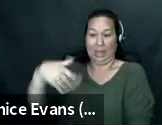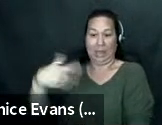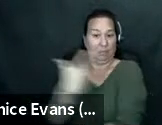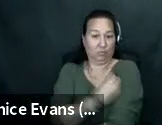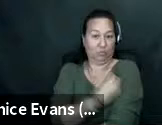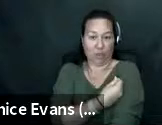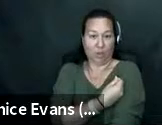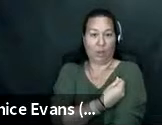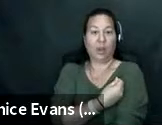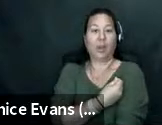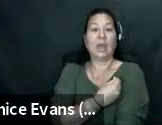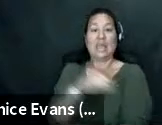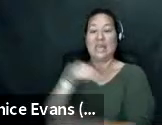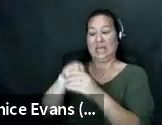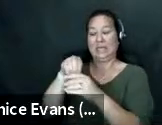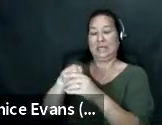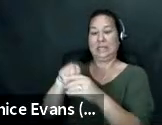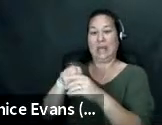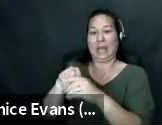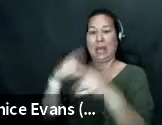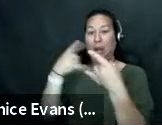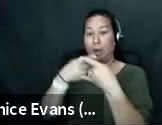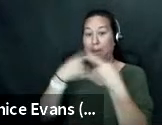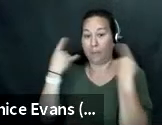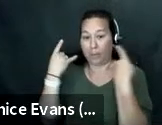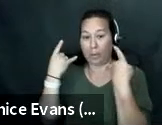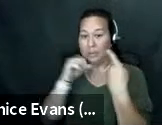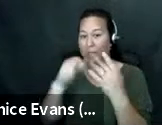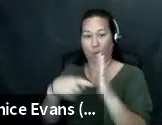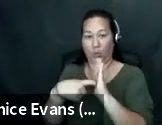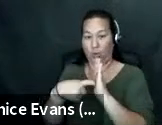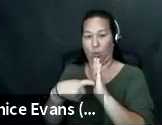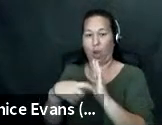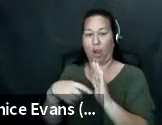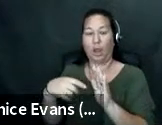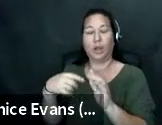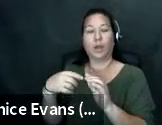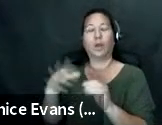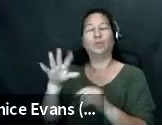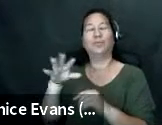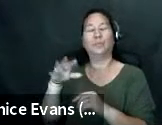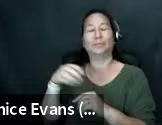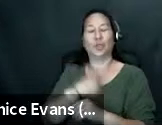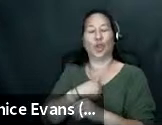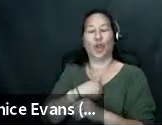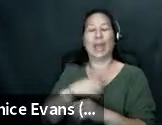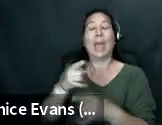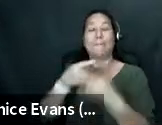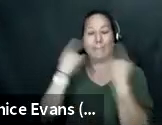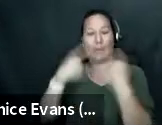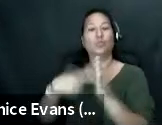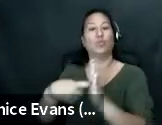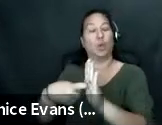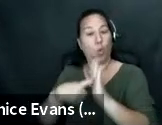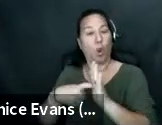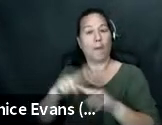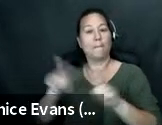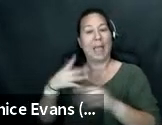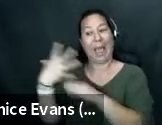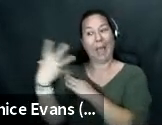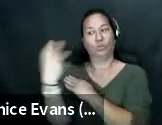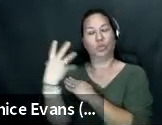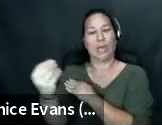vaccinated employees in an outdoor setting is not required to wear a face mask. During an outbreak at the work